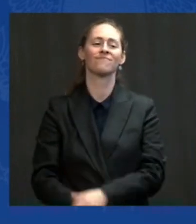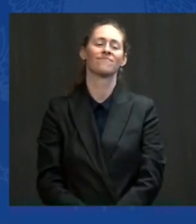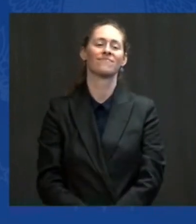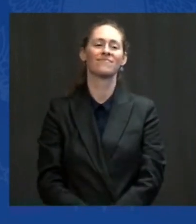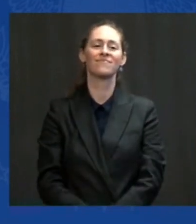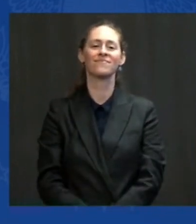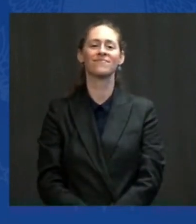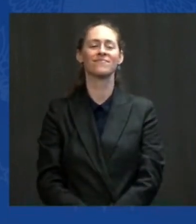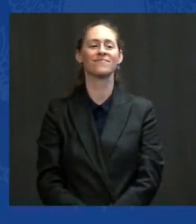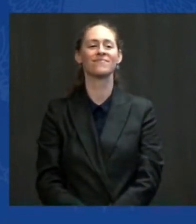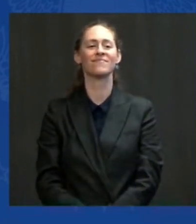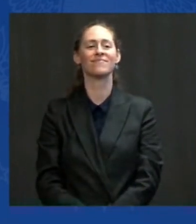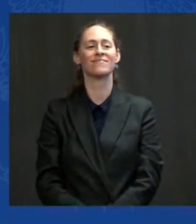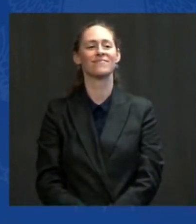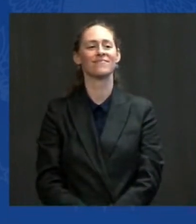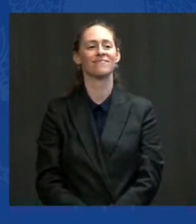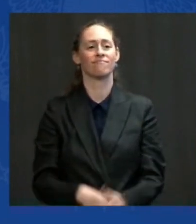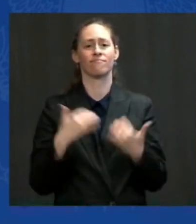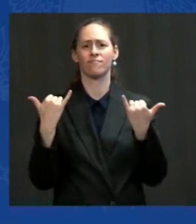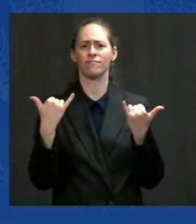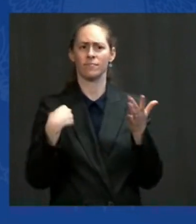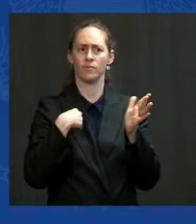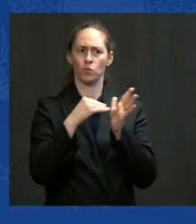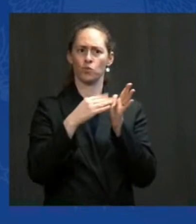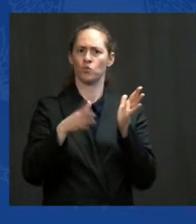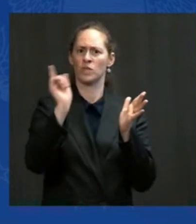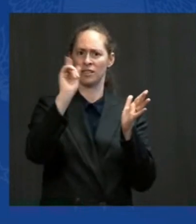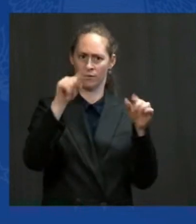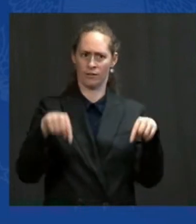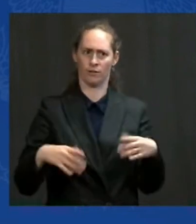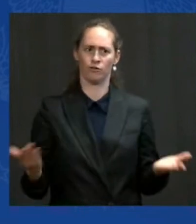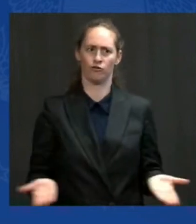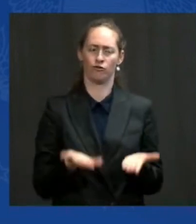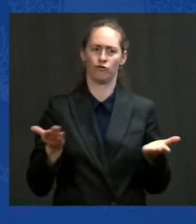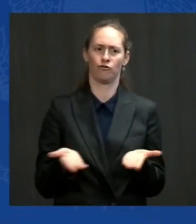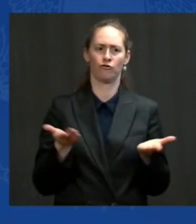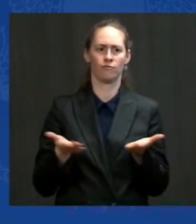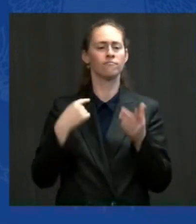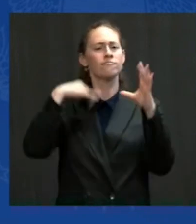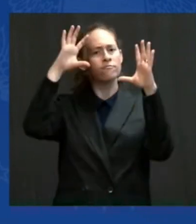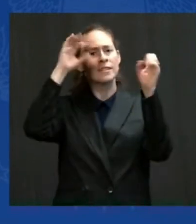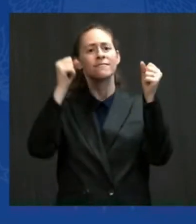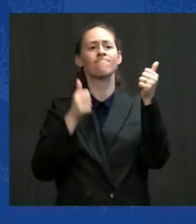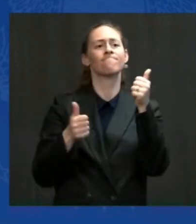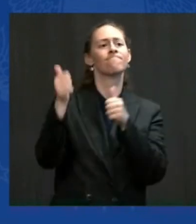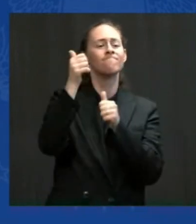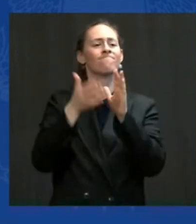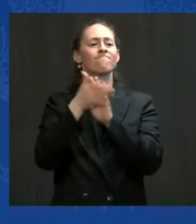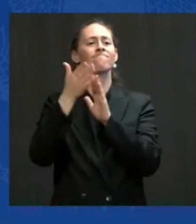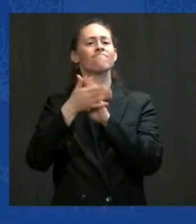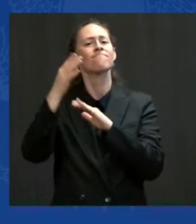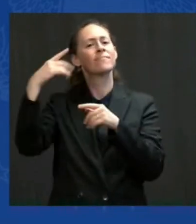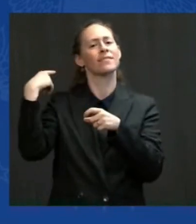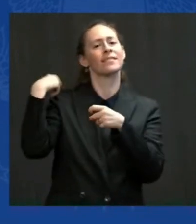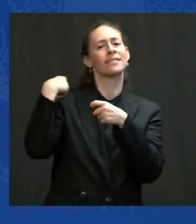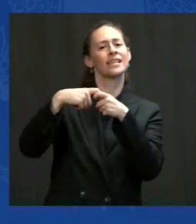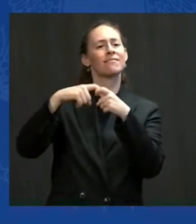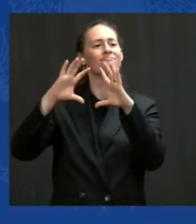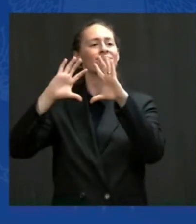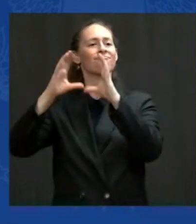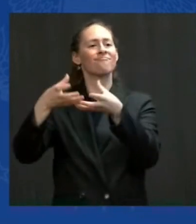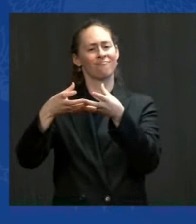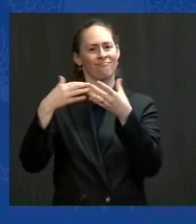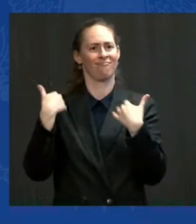I am currently student trustee and president of Latinos Unidos and eager to be someone in life. As a